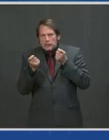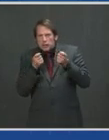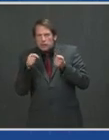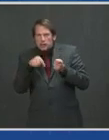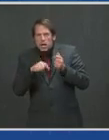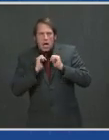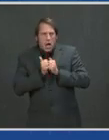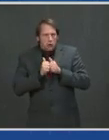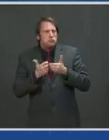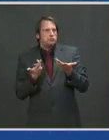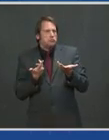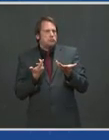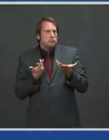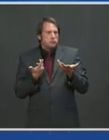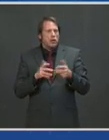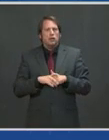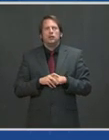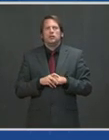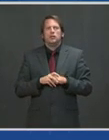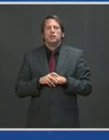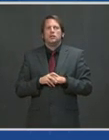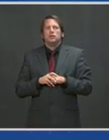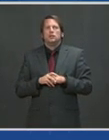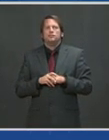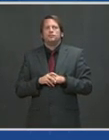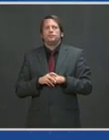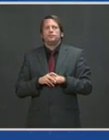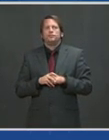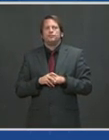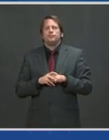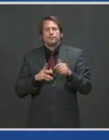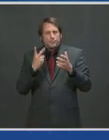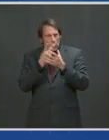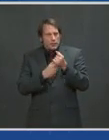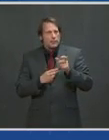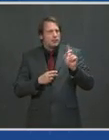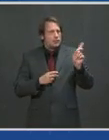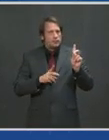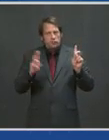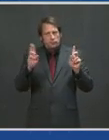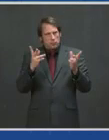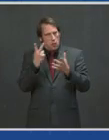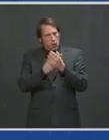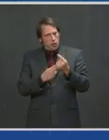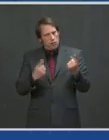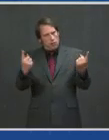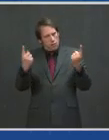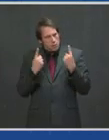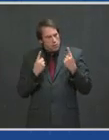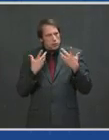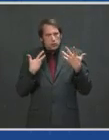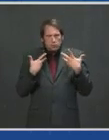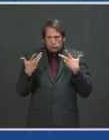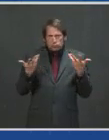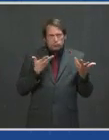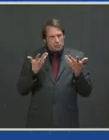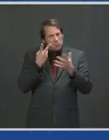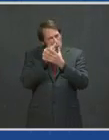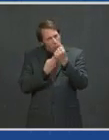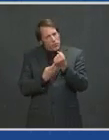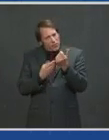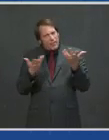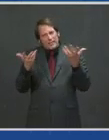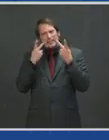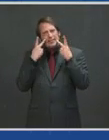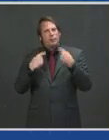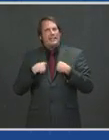And a bipartisan group came to see me. And then the Republican group came to see me. And they